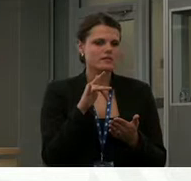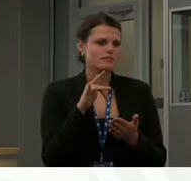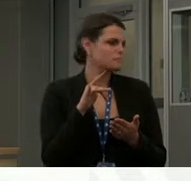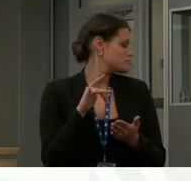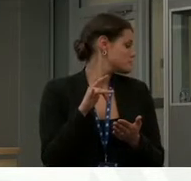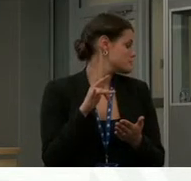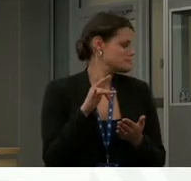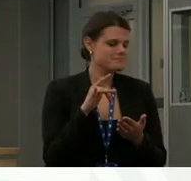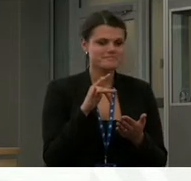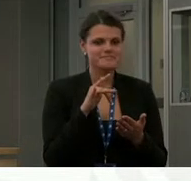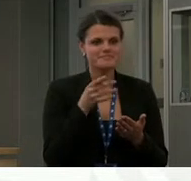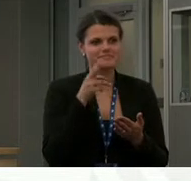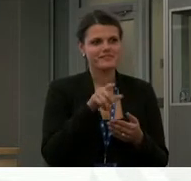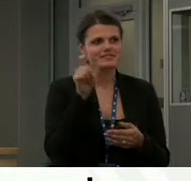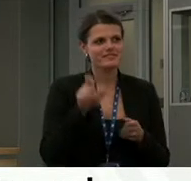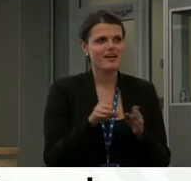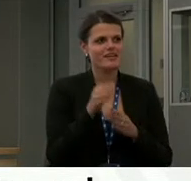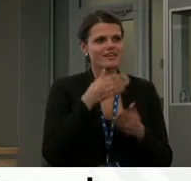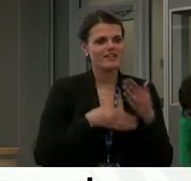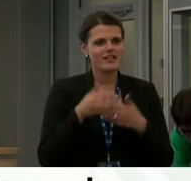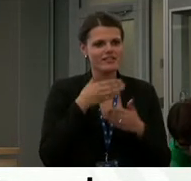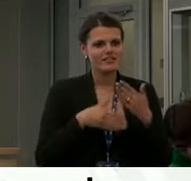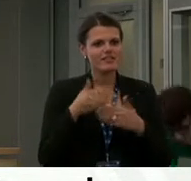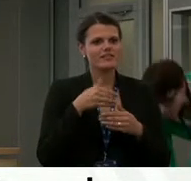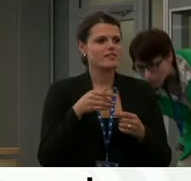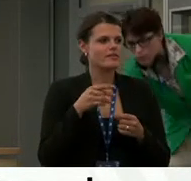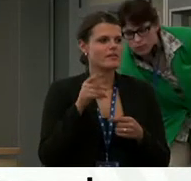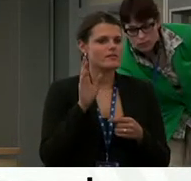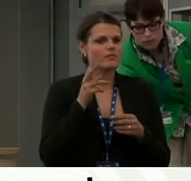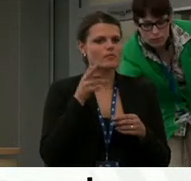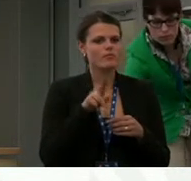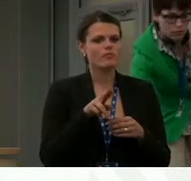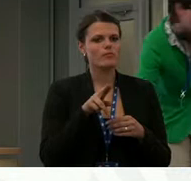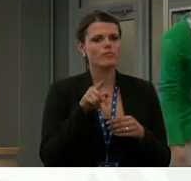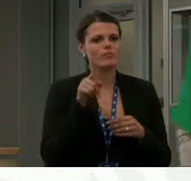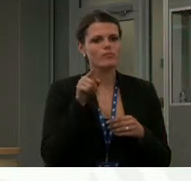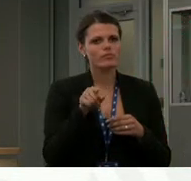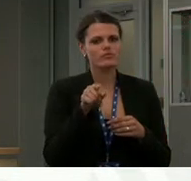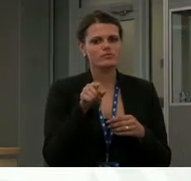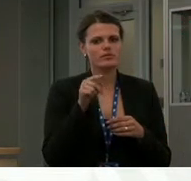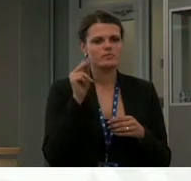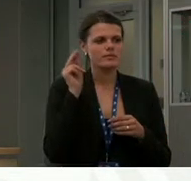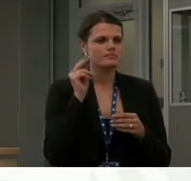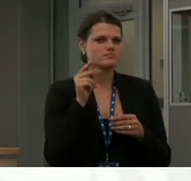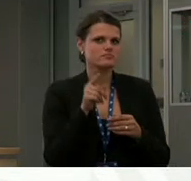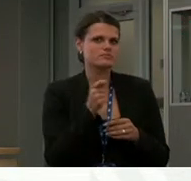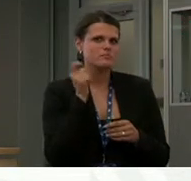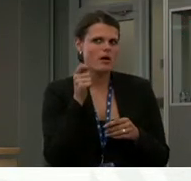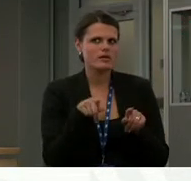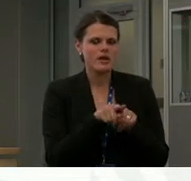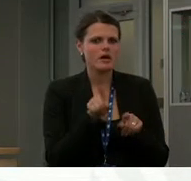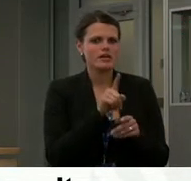accommodating only persons with disabilities. Austerity has led to cutbacks in community-based services in